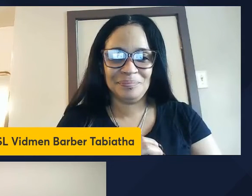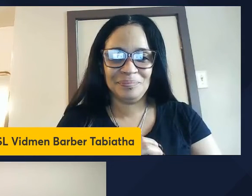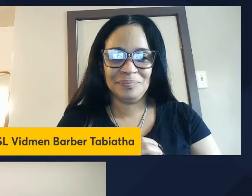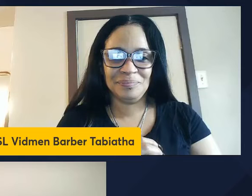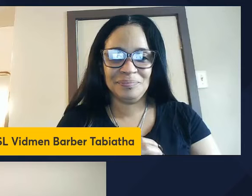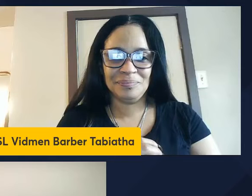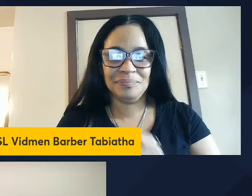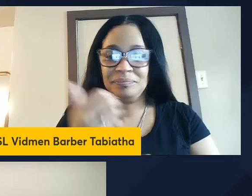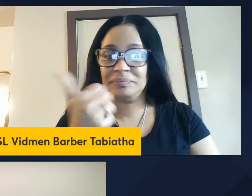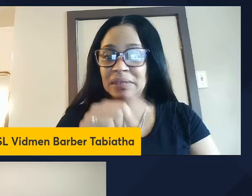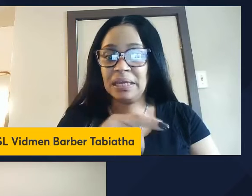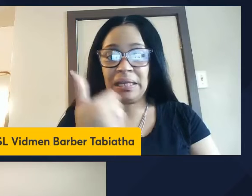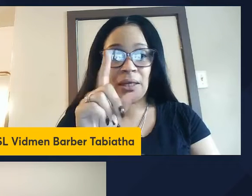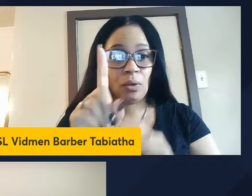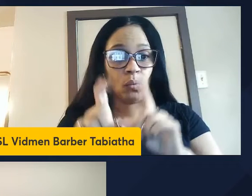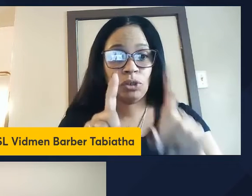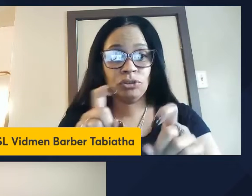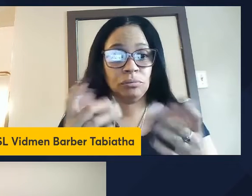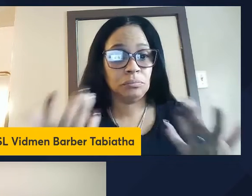Any other questions?